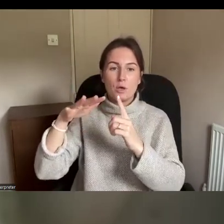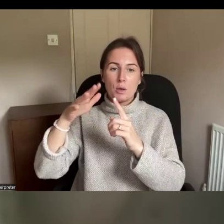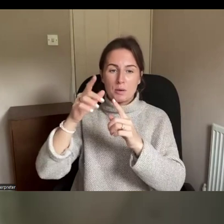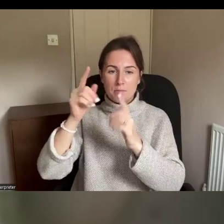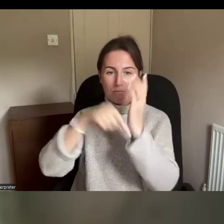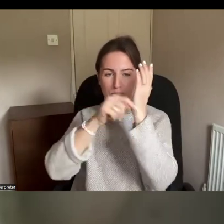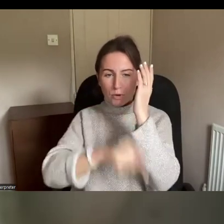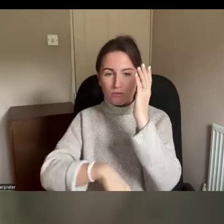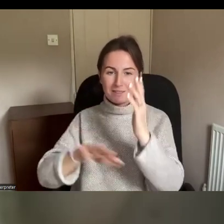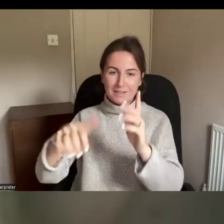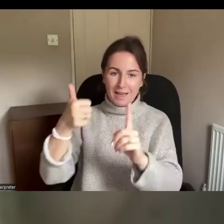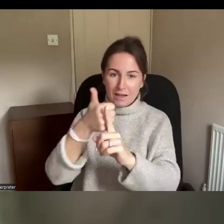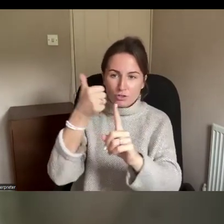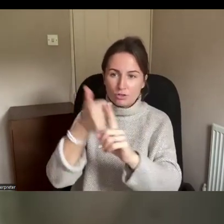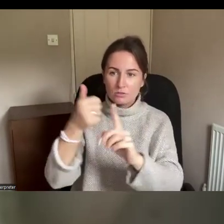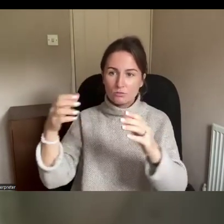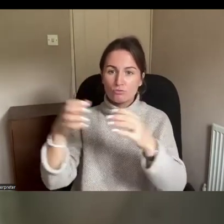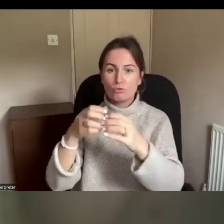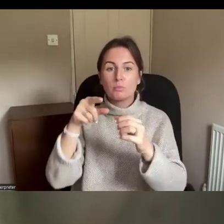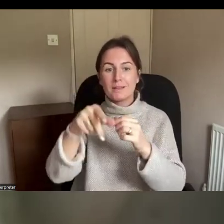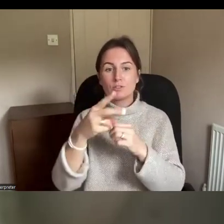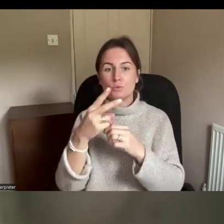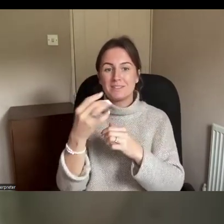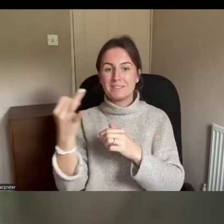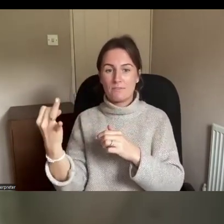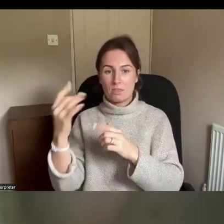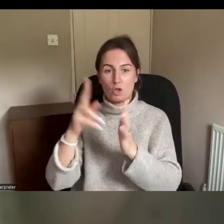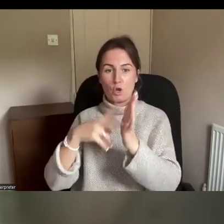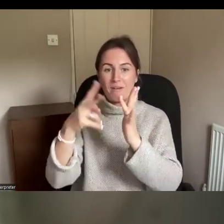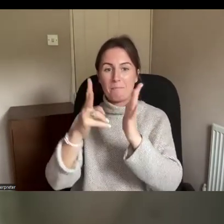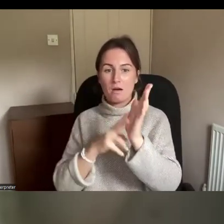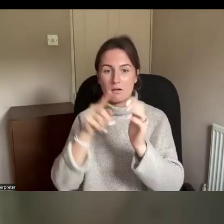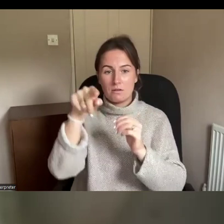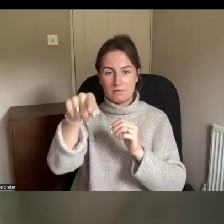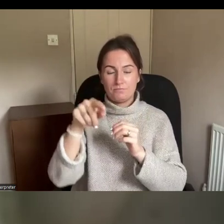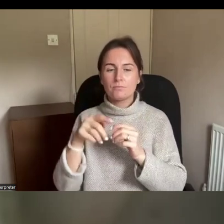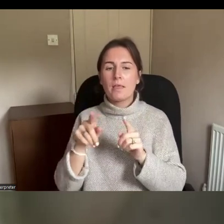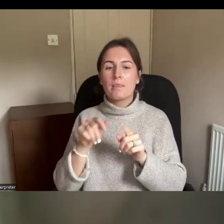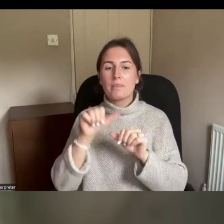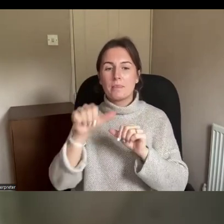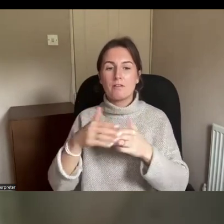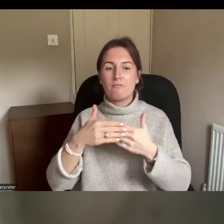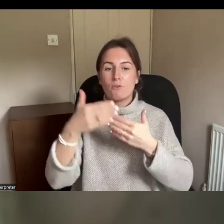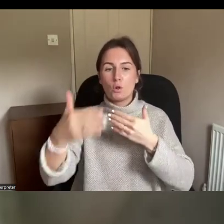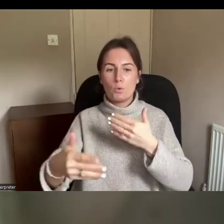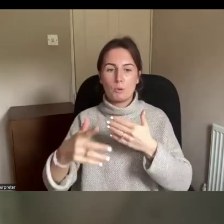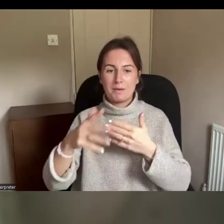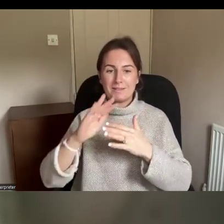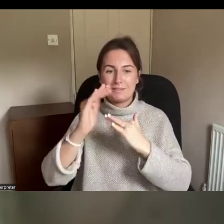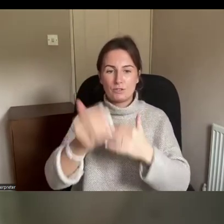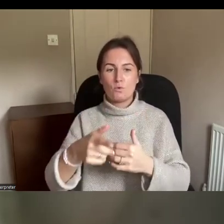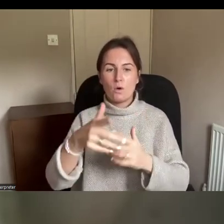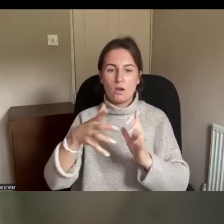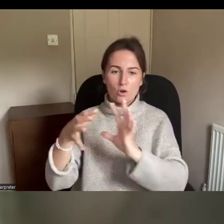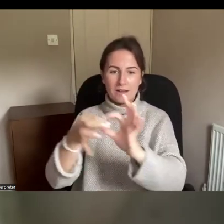that's on the 27th of November. So please come on to that. And then we're going to have a follow-up session for Connect and Reflect on the 4th of